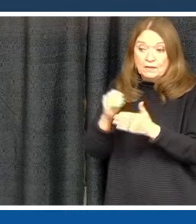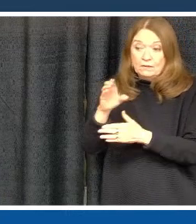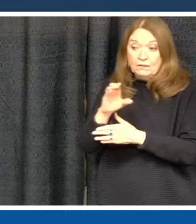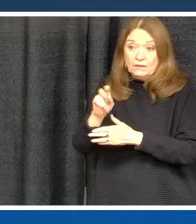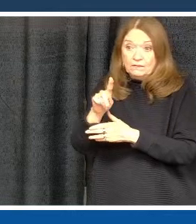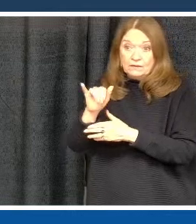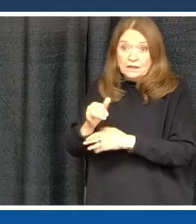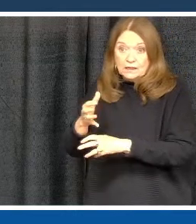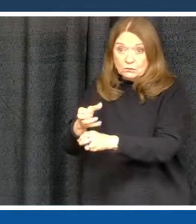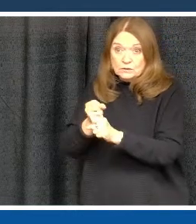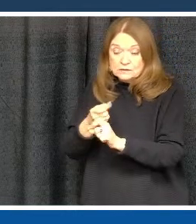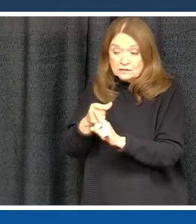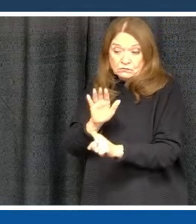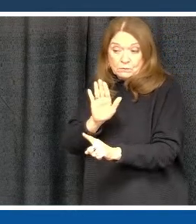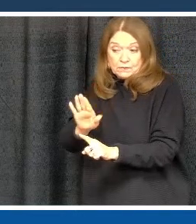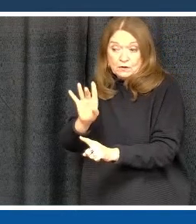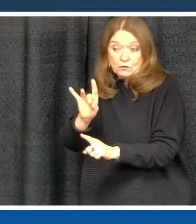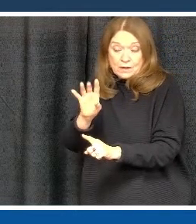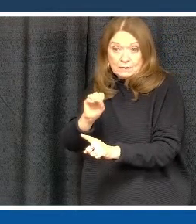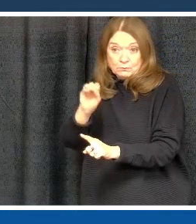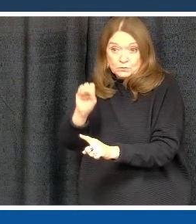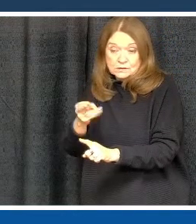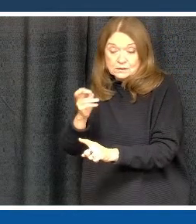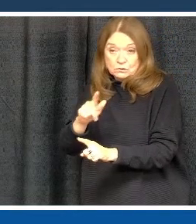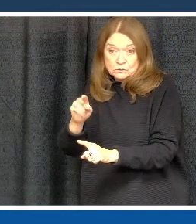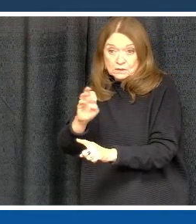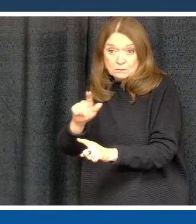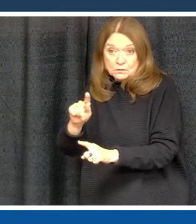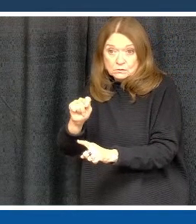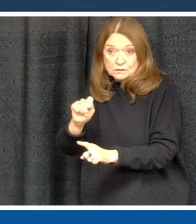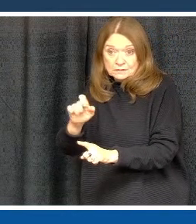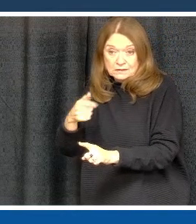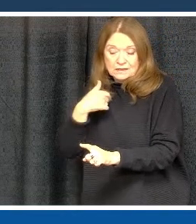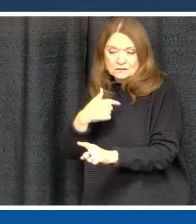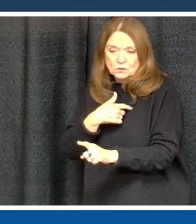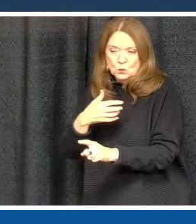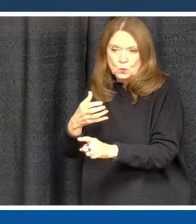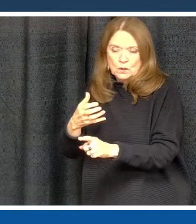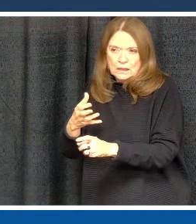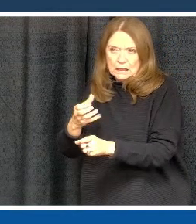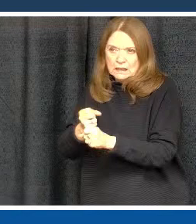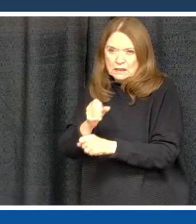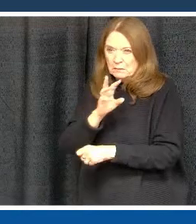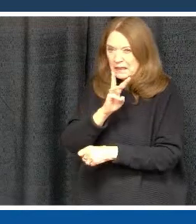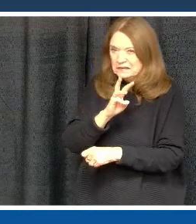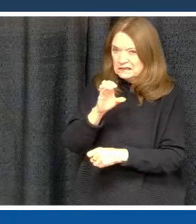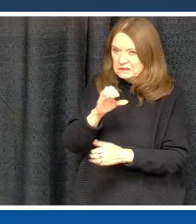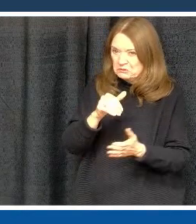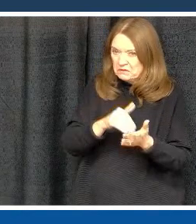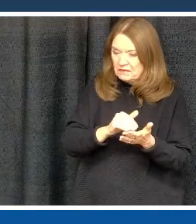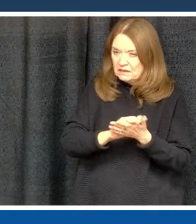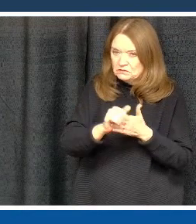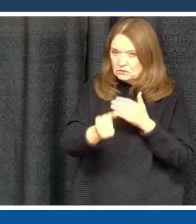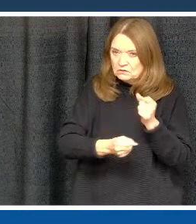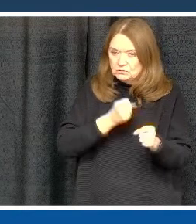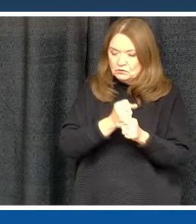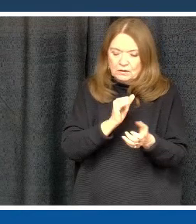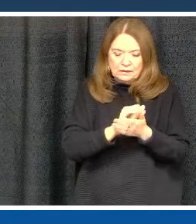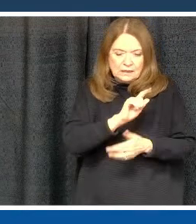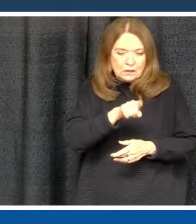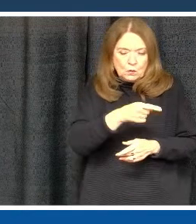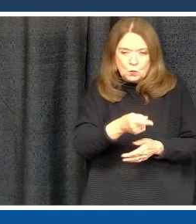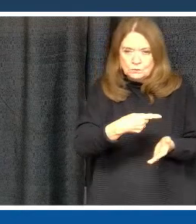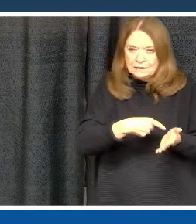from their 8% hotel motel tax, we get about $600,000 a year, and that only pays